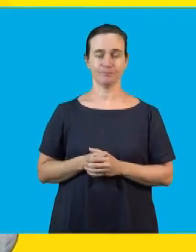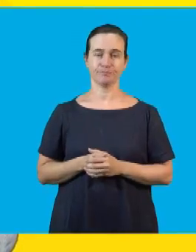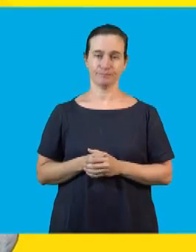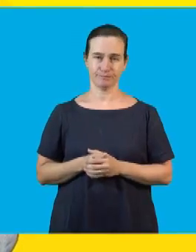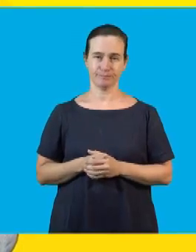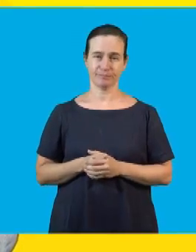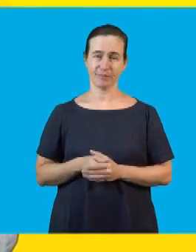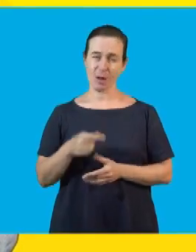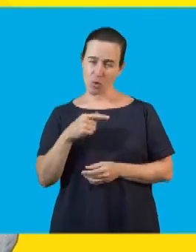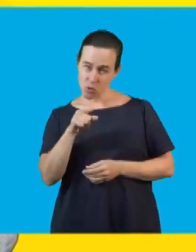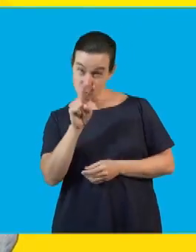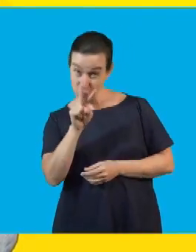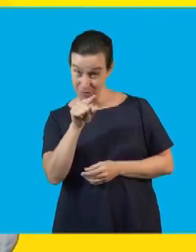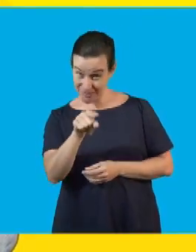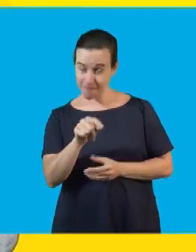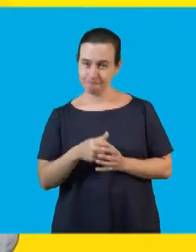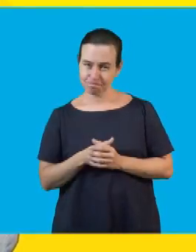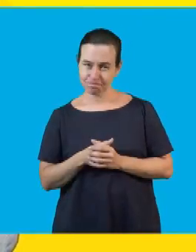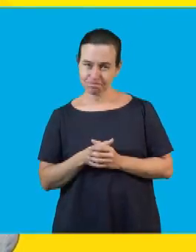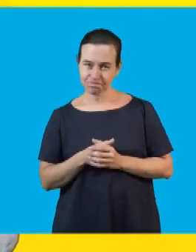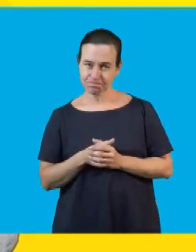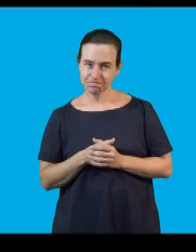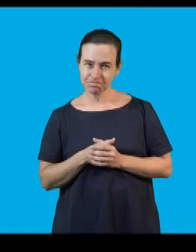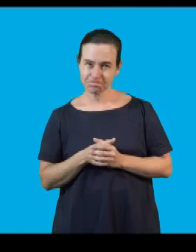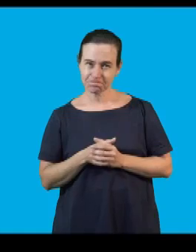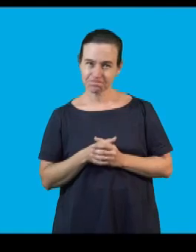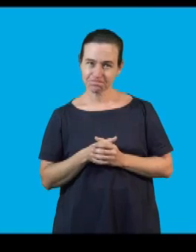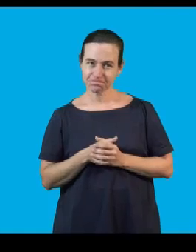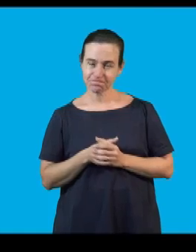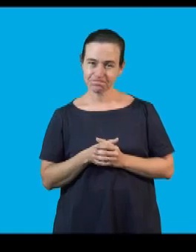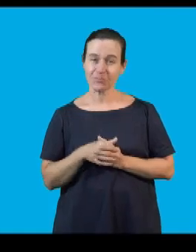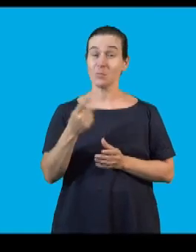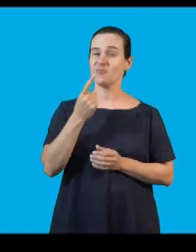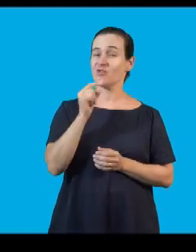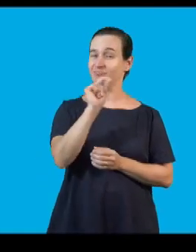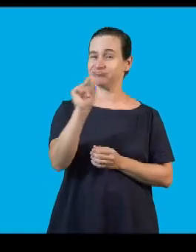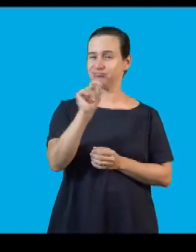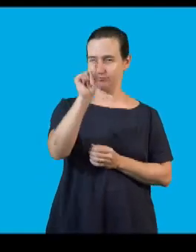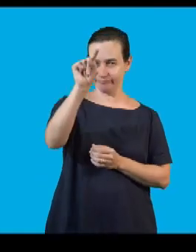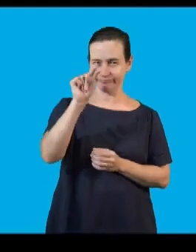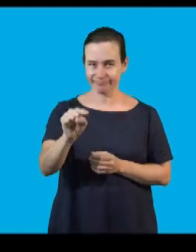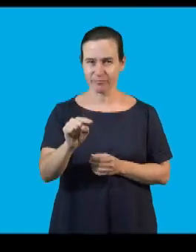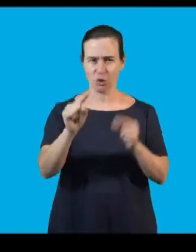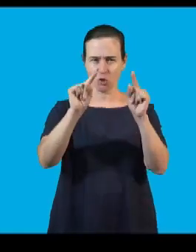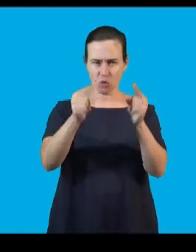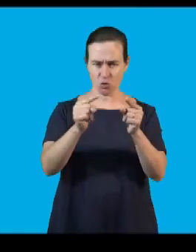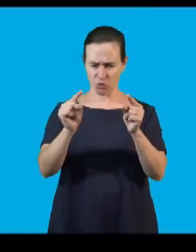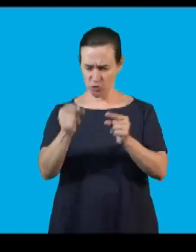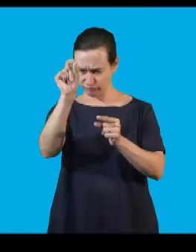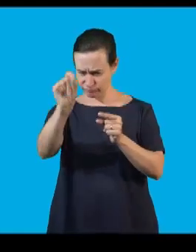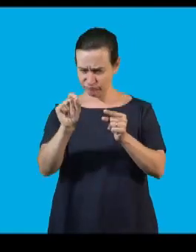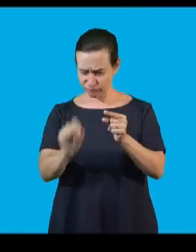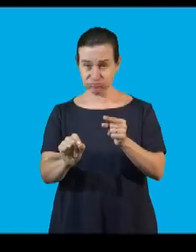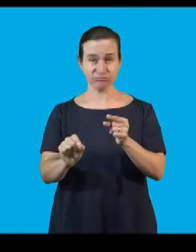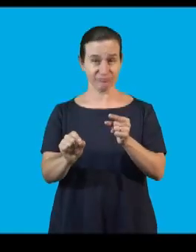right? And in this case, I want you to take note of all the punctuation marks because it's short,